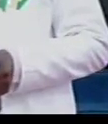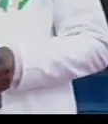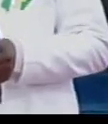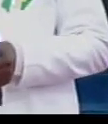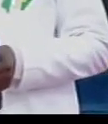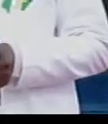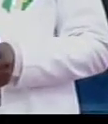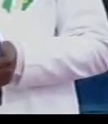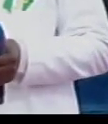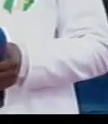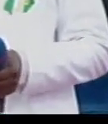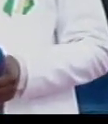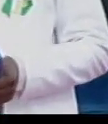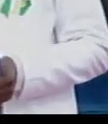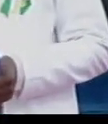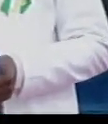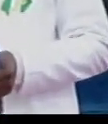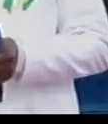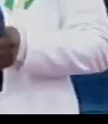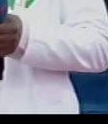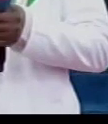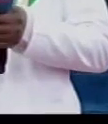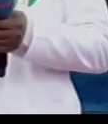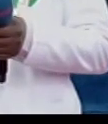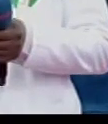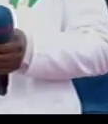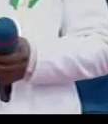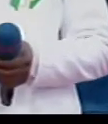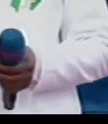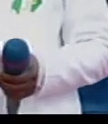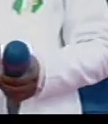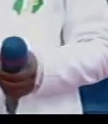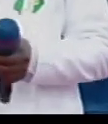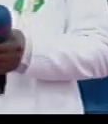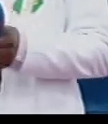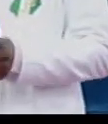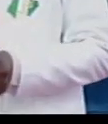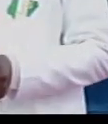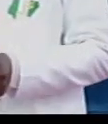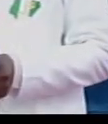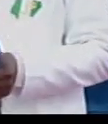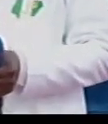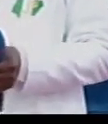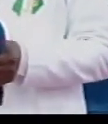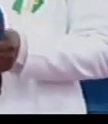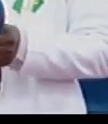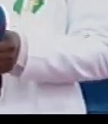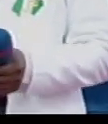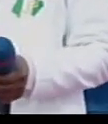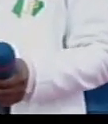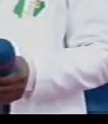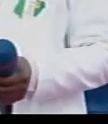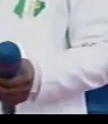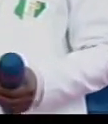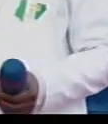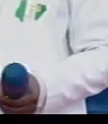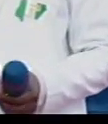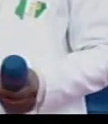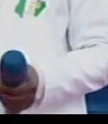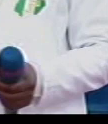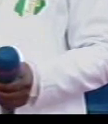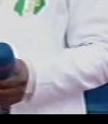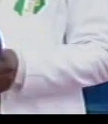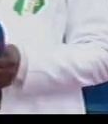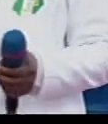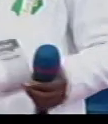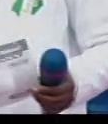He has been having polyuria, and the laboratory tests did not even confirm that the sugar level was high.